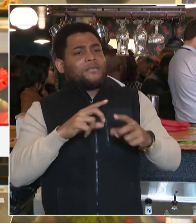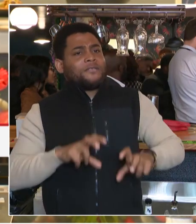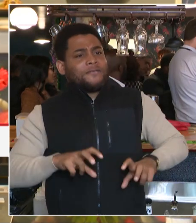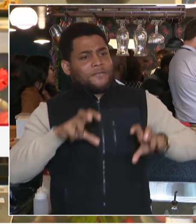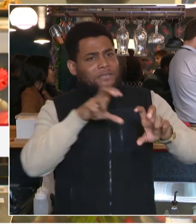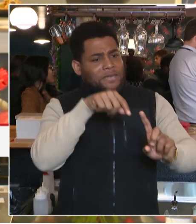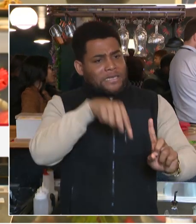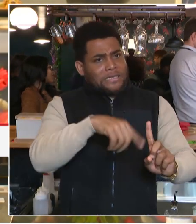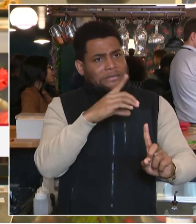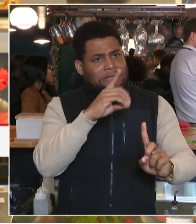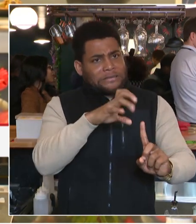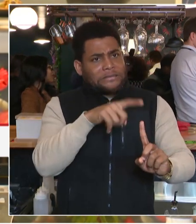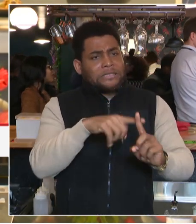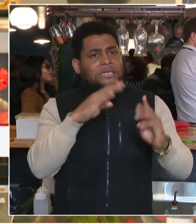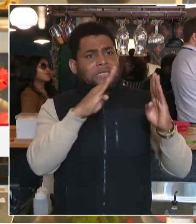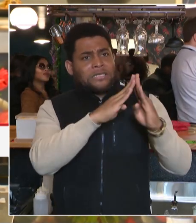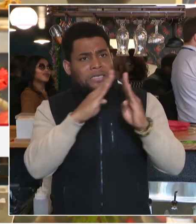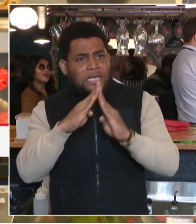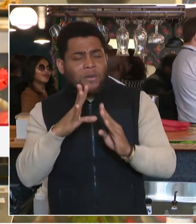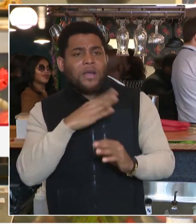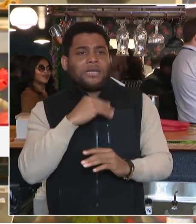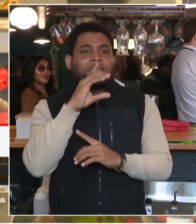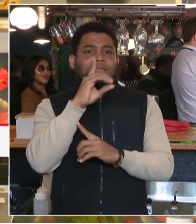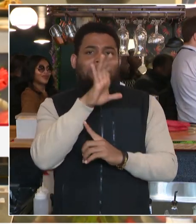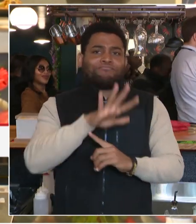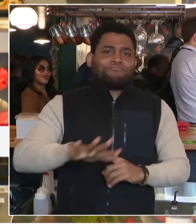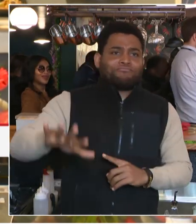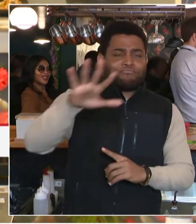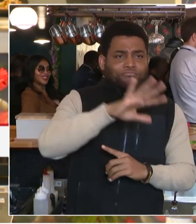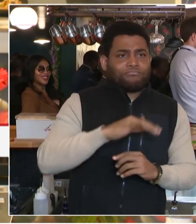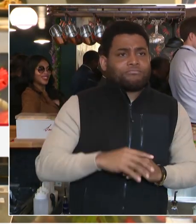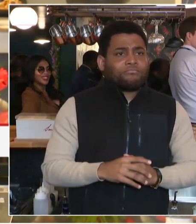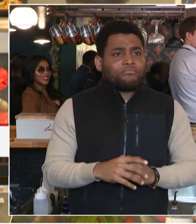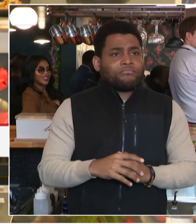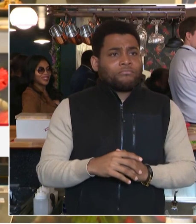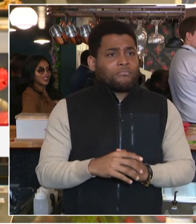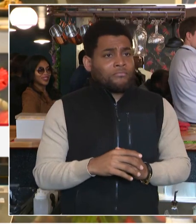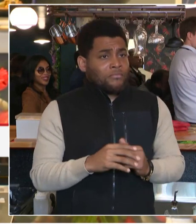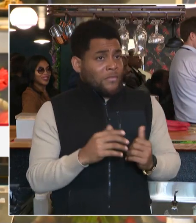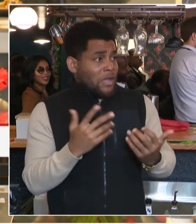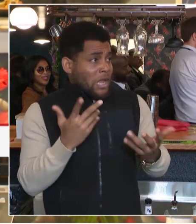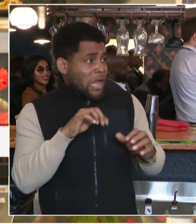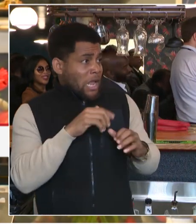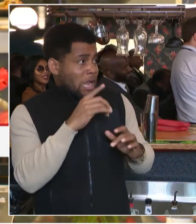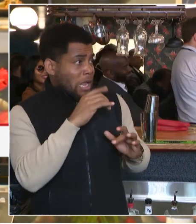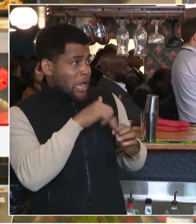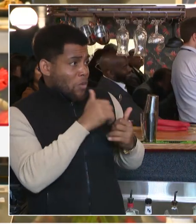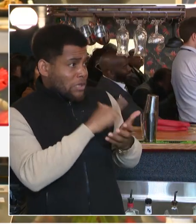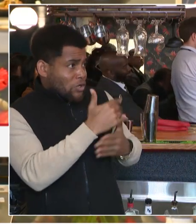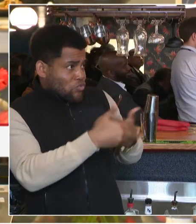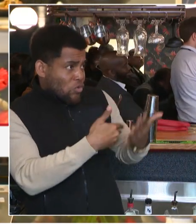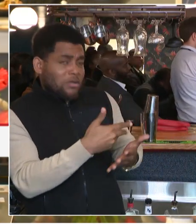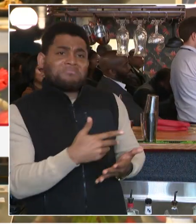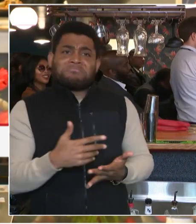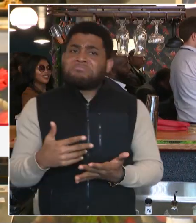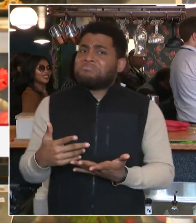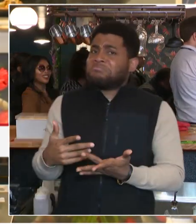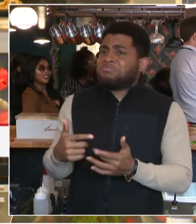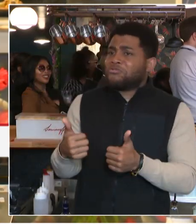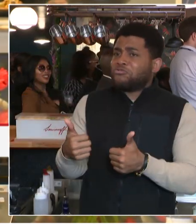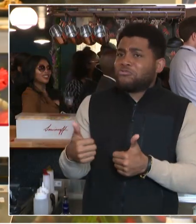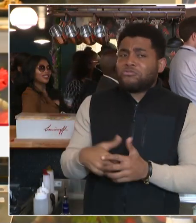district. How did that go? Well, Did you want to expand on well? I'll just say